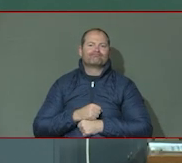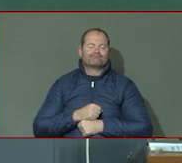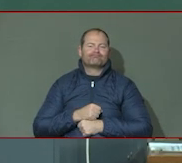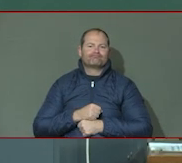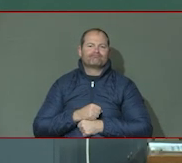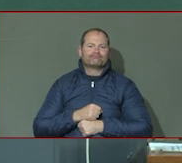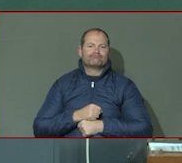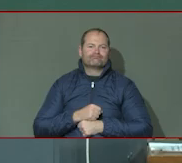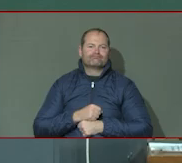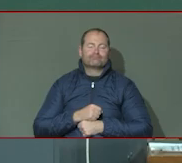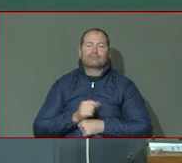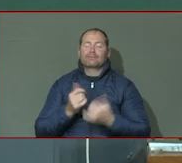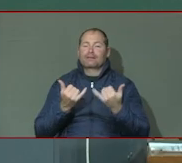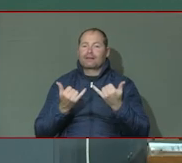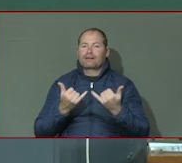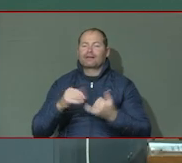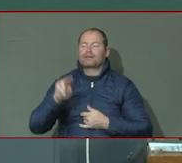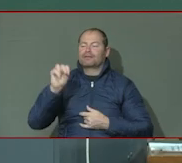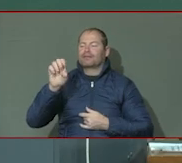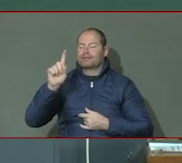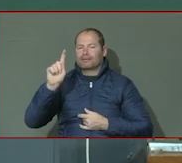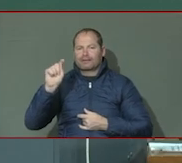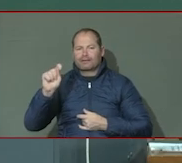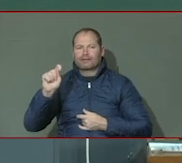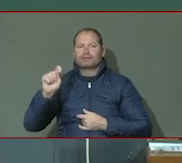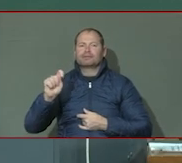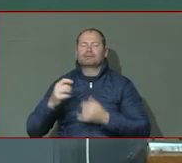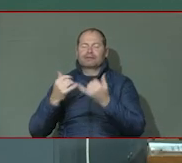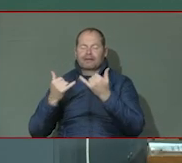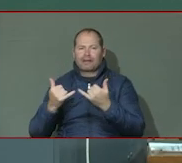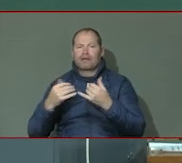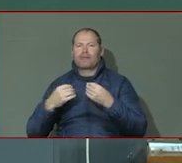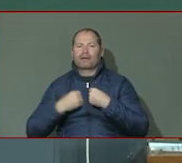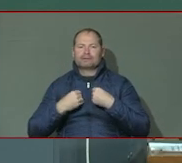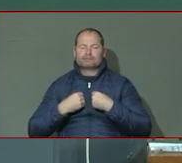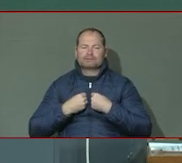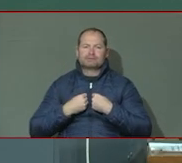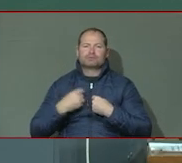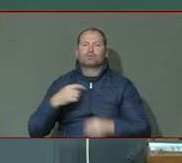they talk about net current assets and liquidity, we know we will use what?